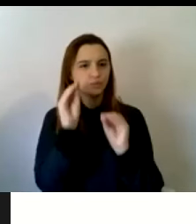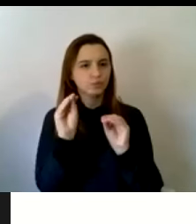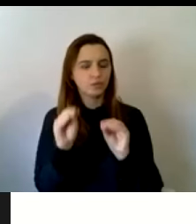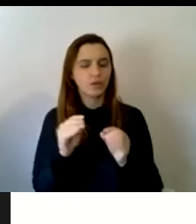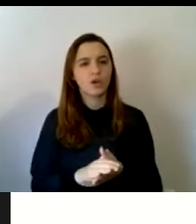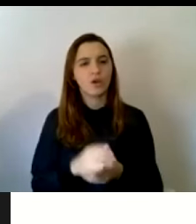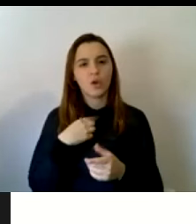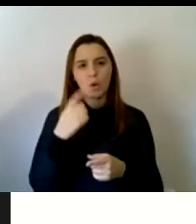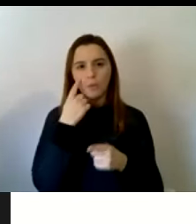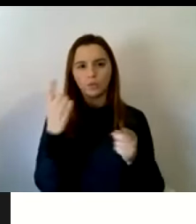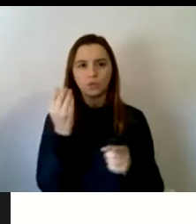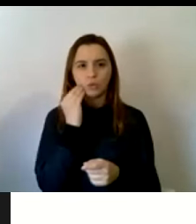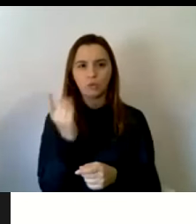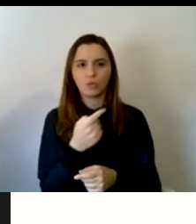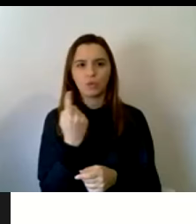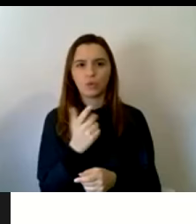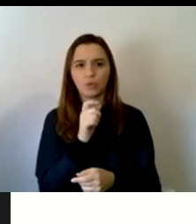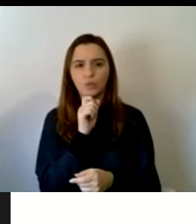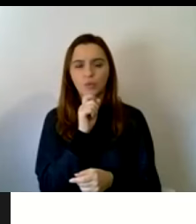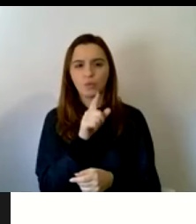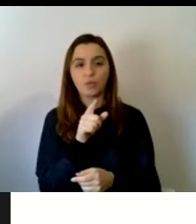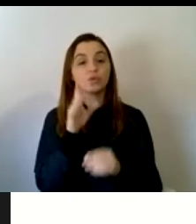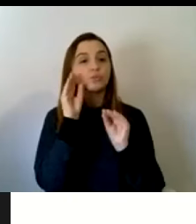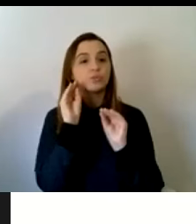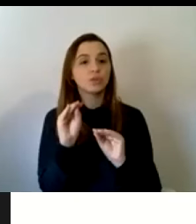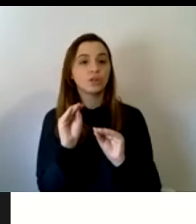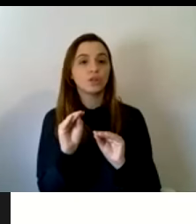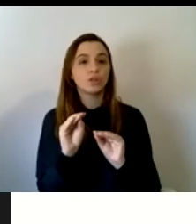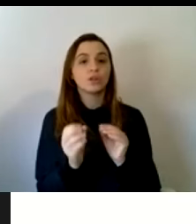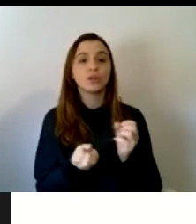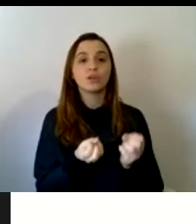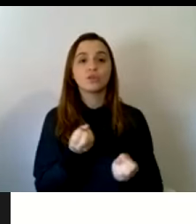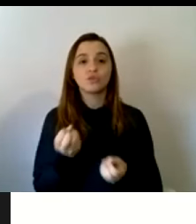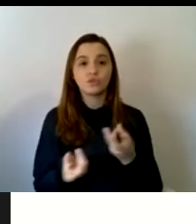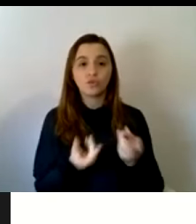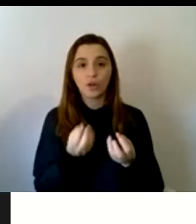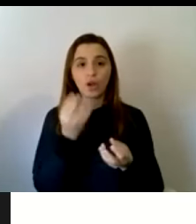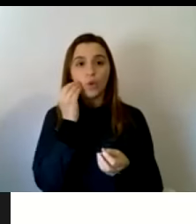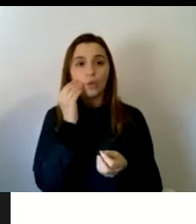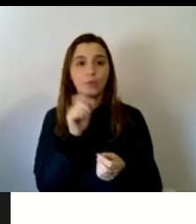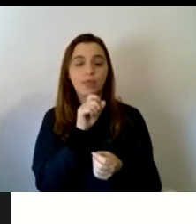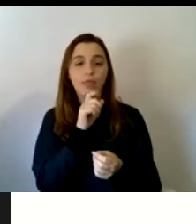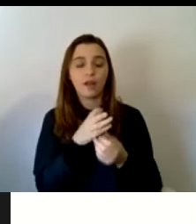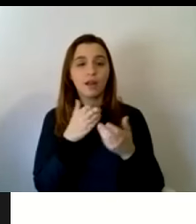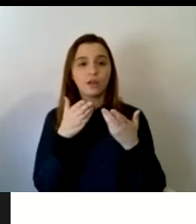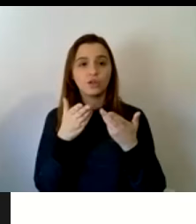how we can teach young people's juggling and how does it help them